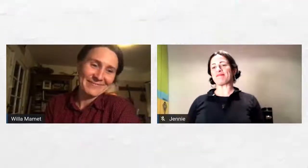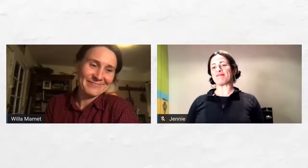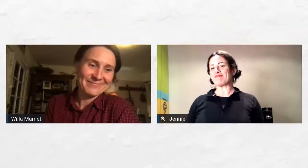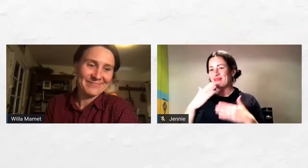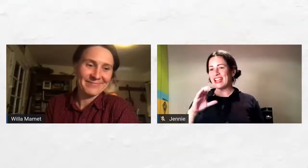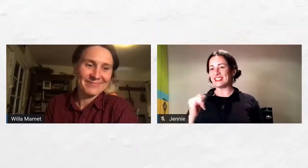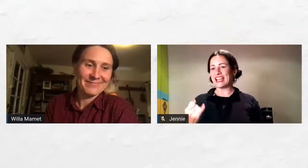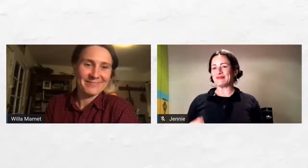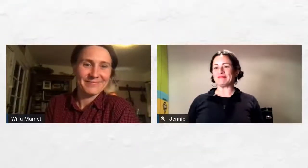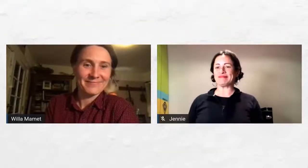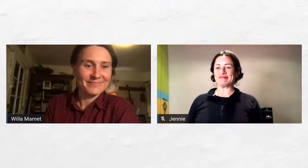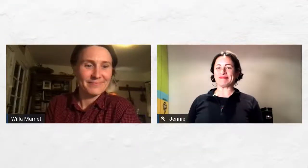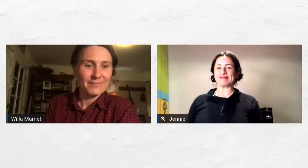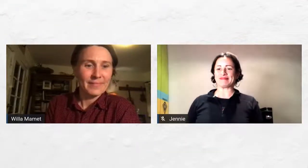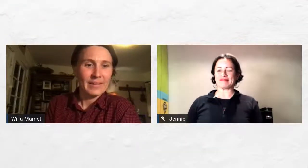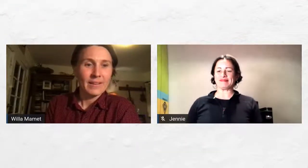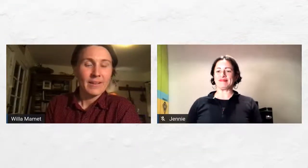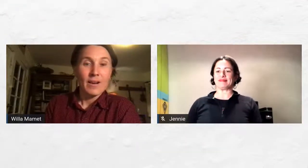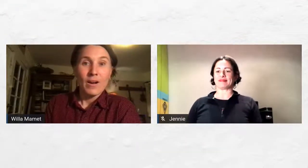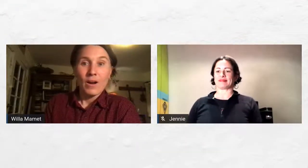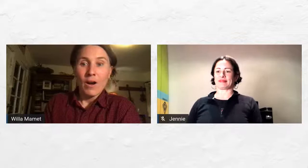CJ.